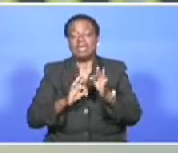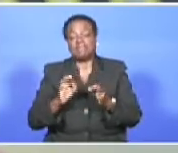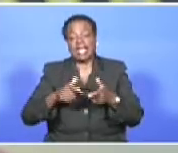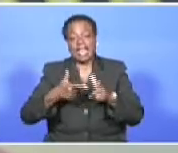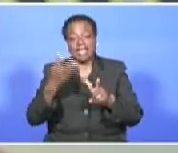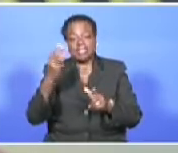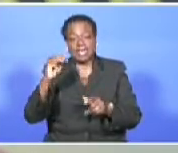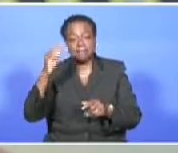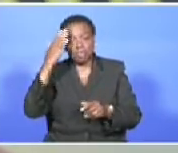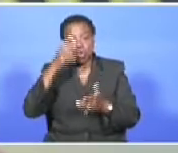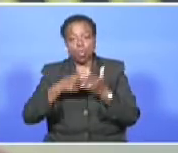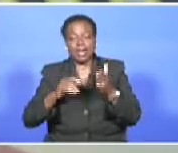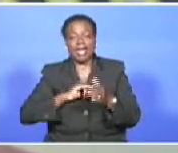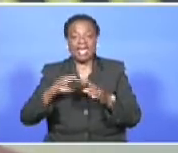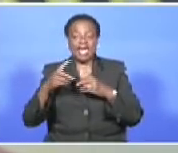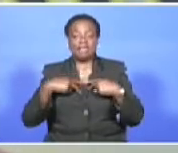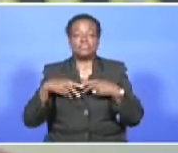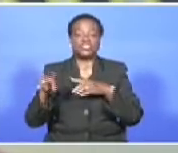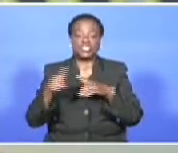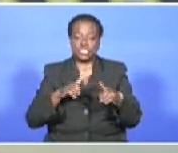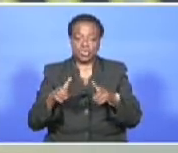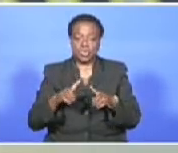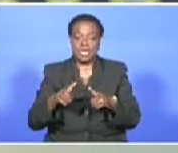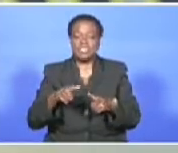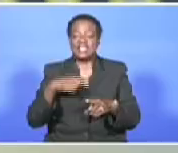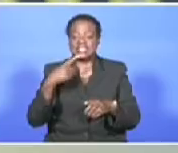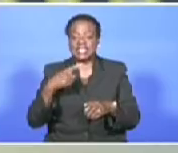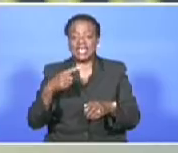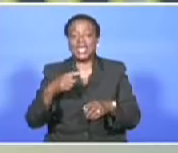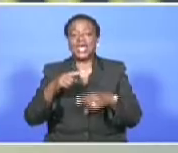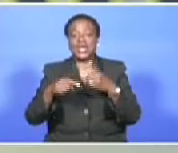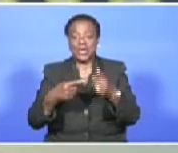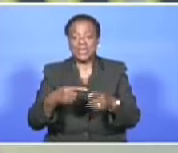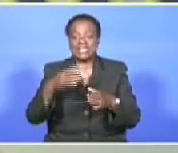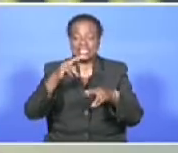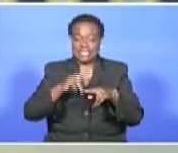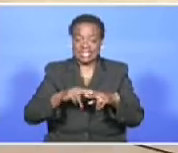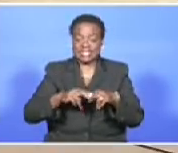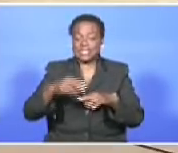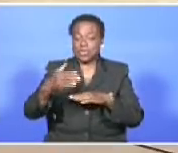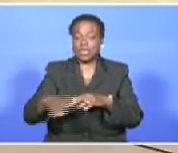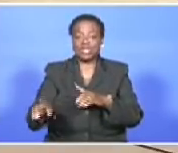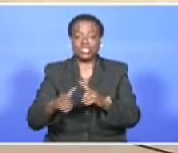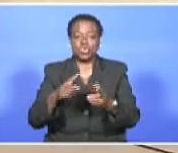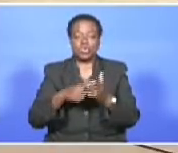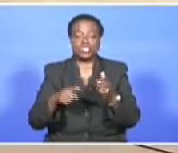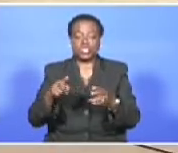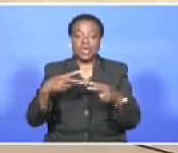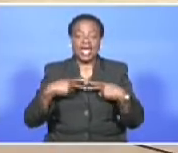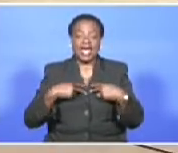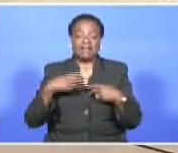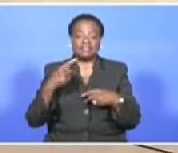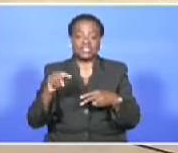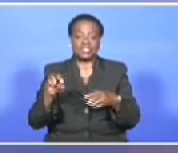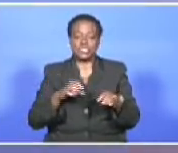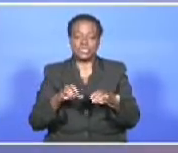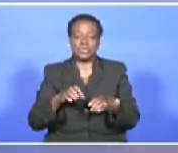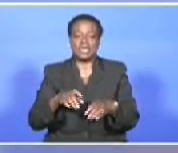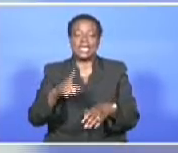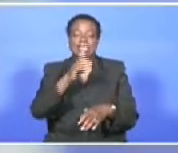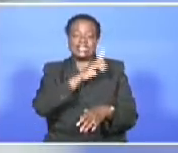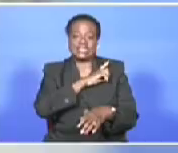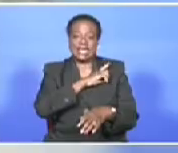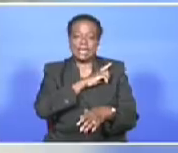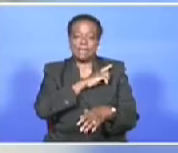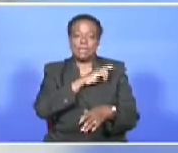that to do, they'll be like, okay, you could no, go sit in the corner, do what you have to do. Duncombe, who will enter